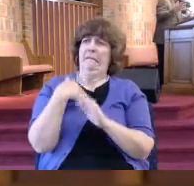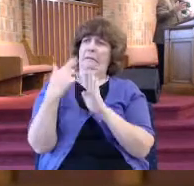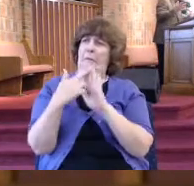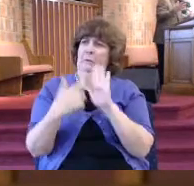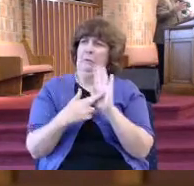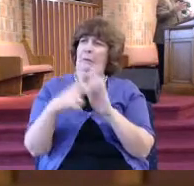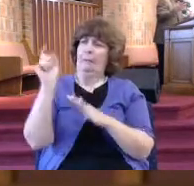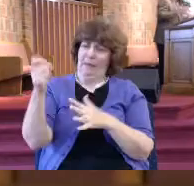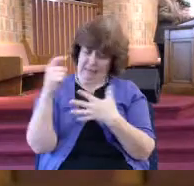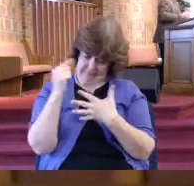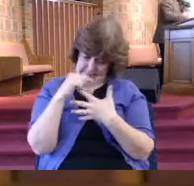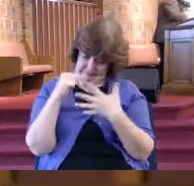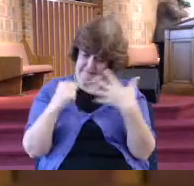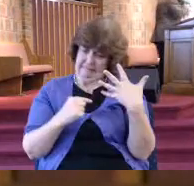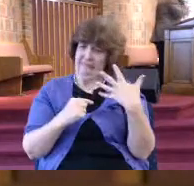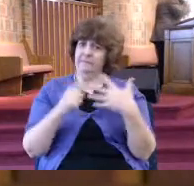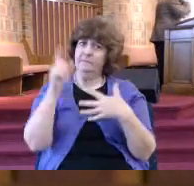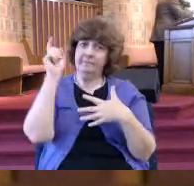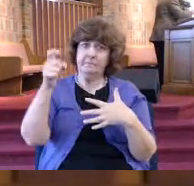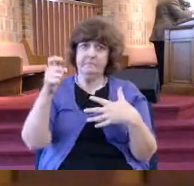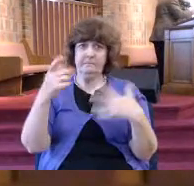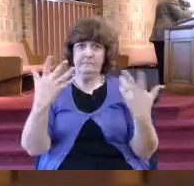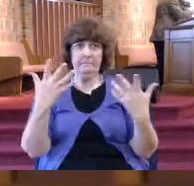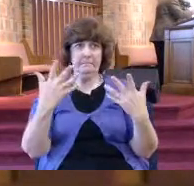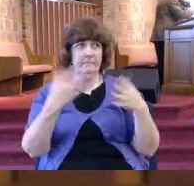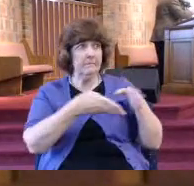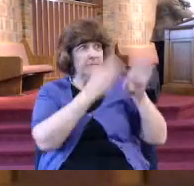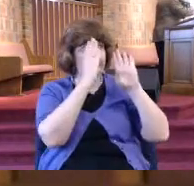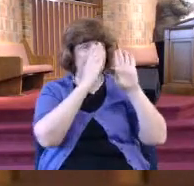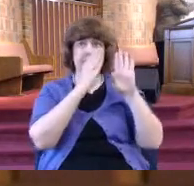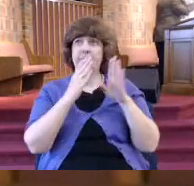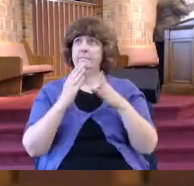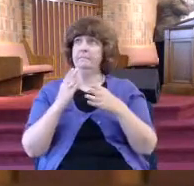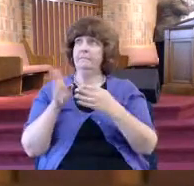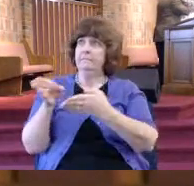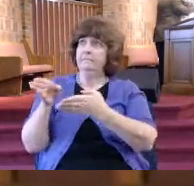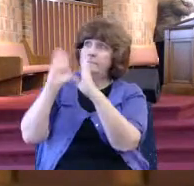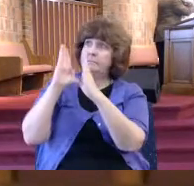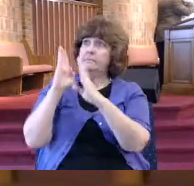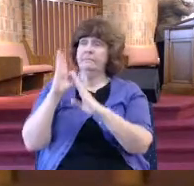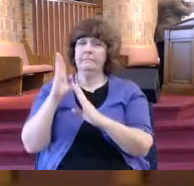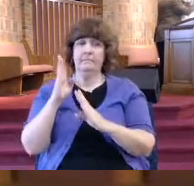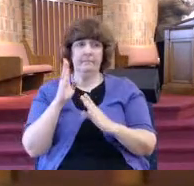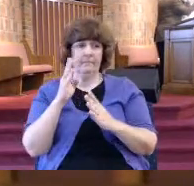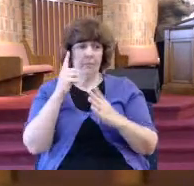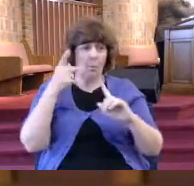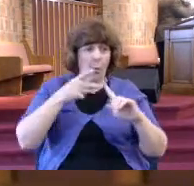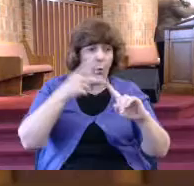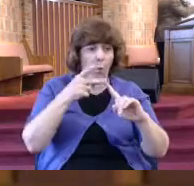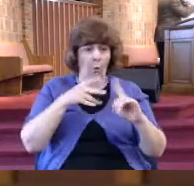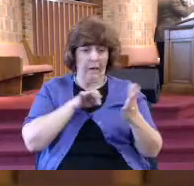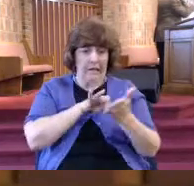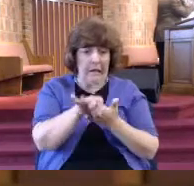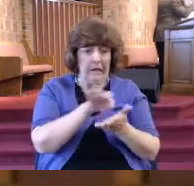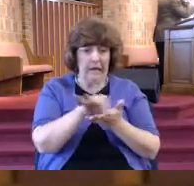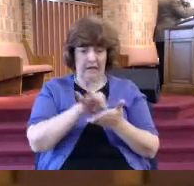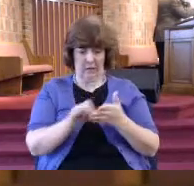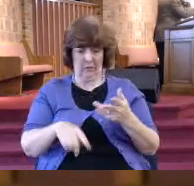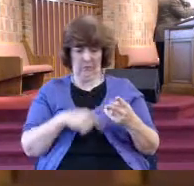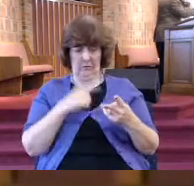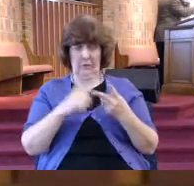rules. You have to have certain goals. You have to have certain concepts that